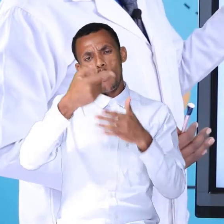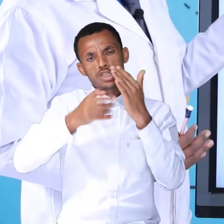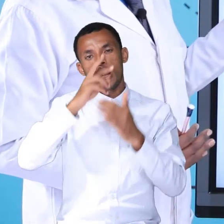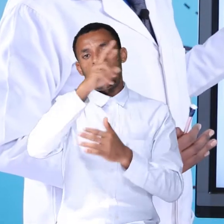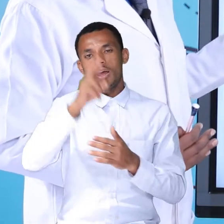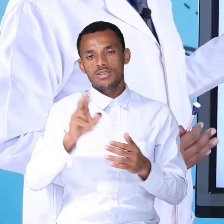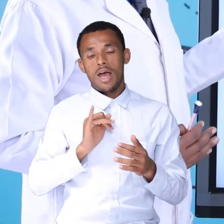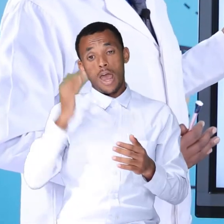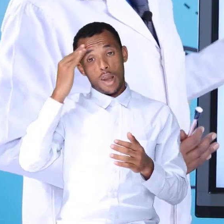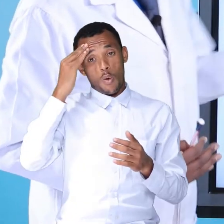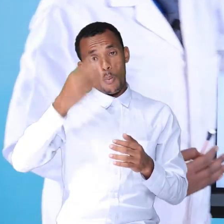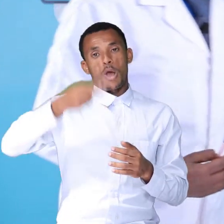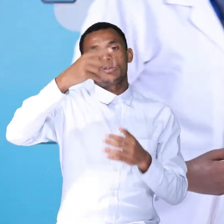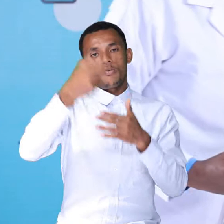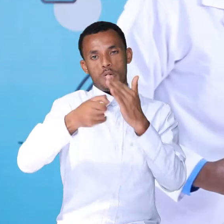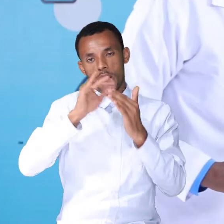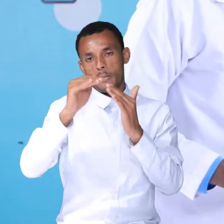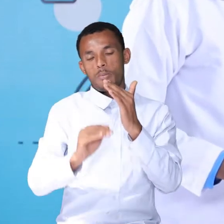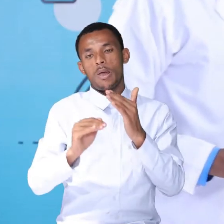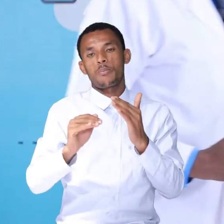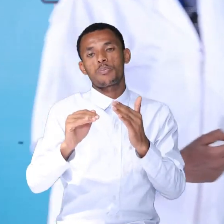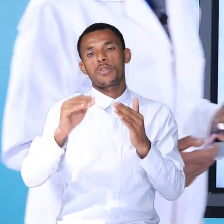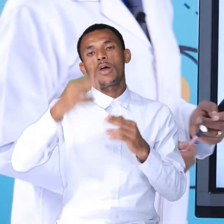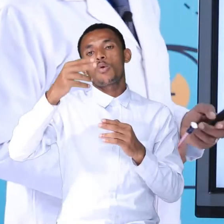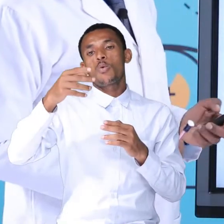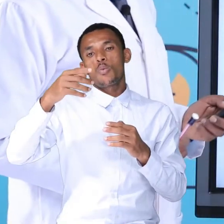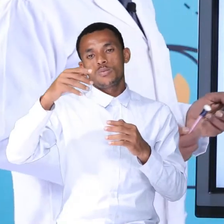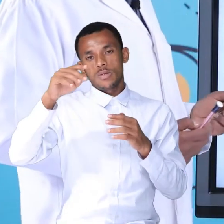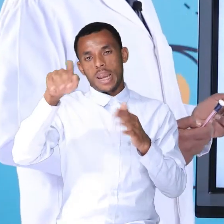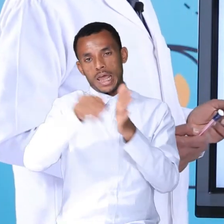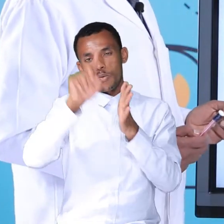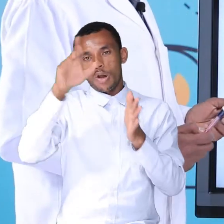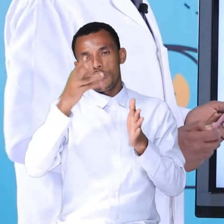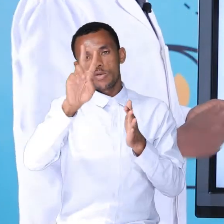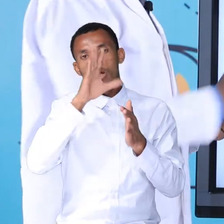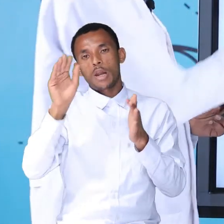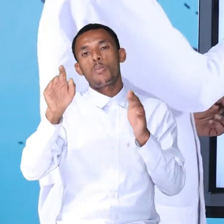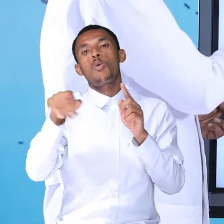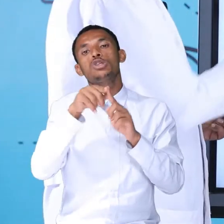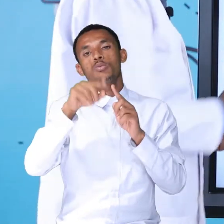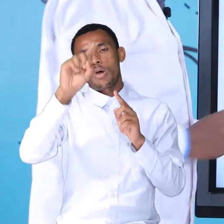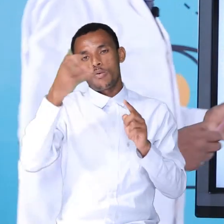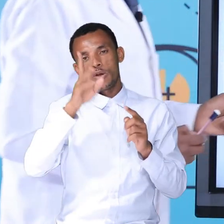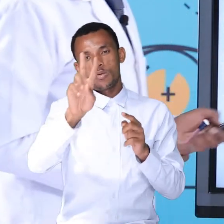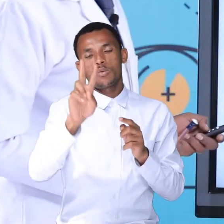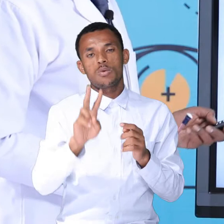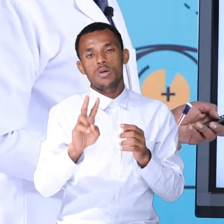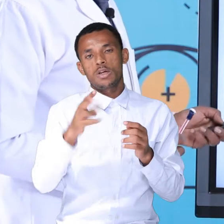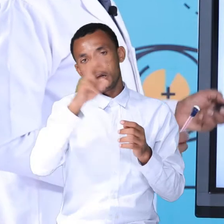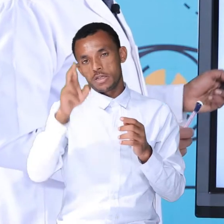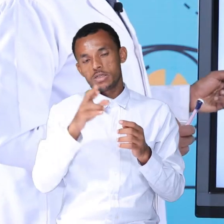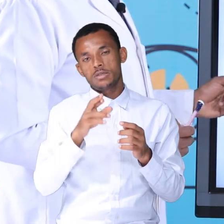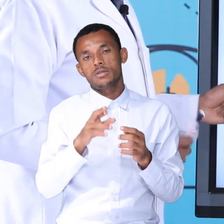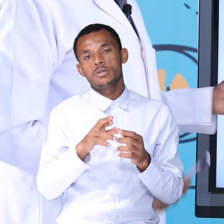Since I know maximum and minimum value, negative half and positive half, it is the range of that given function it will be. When you are coming to